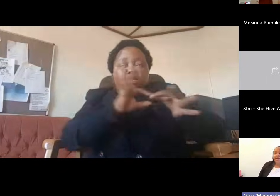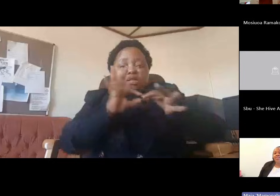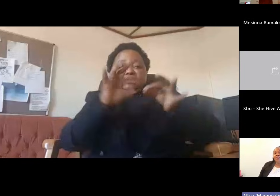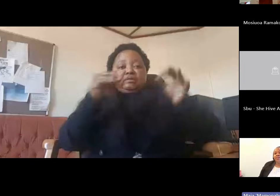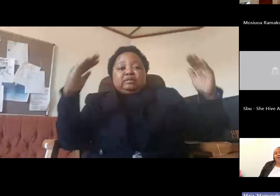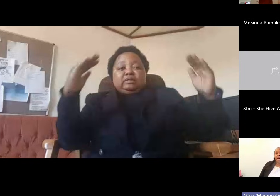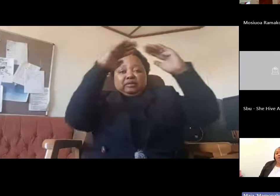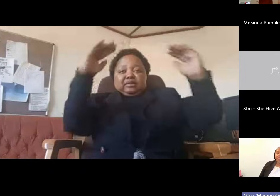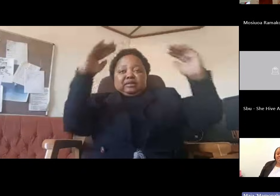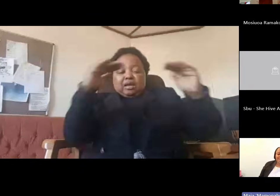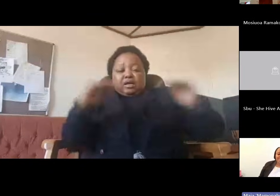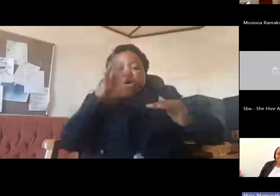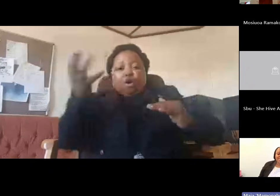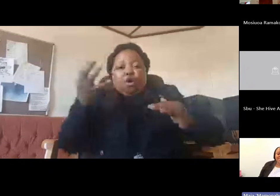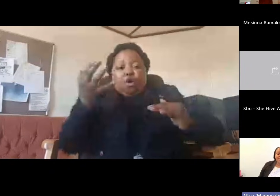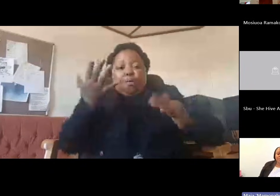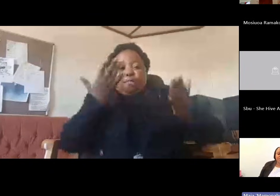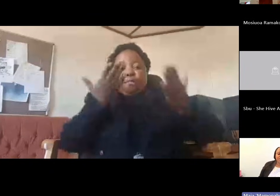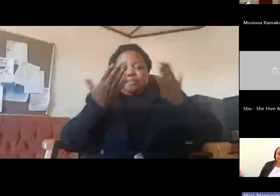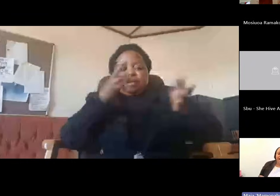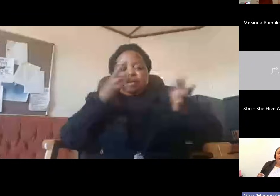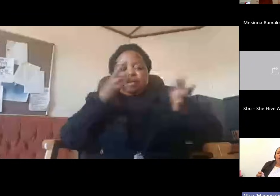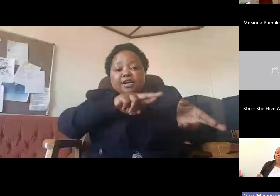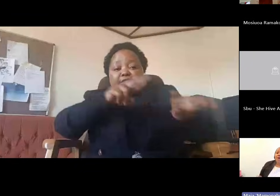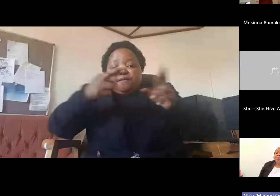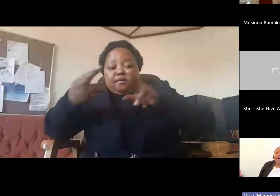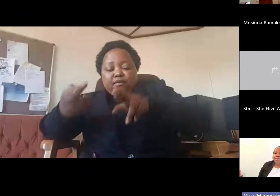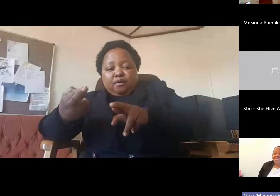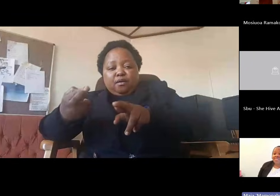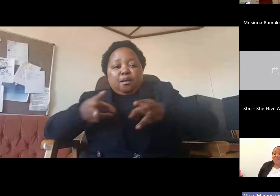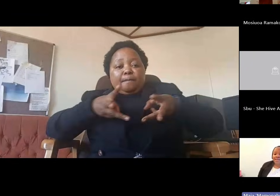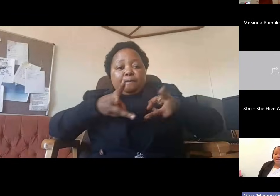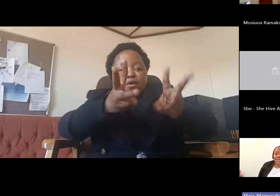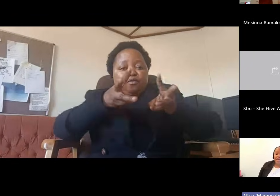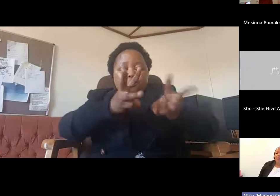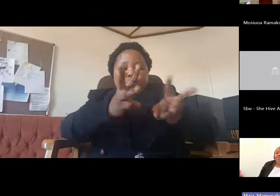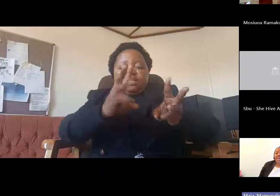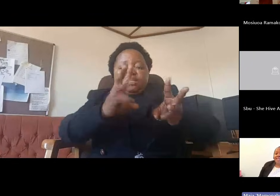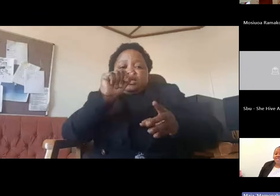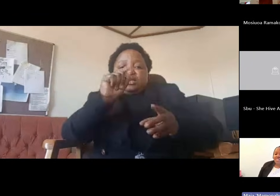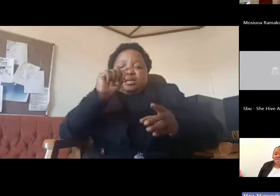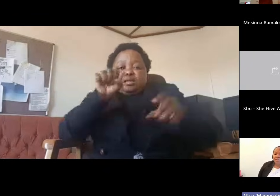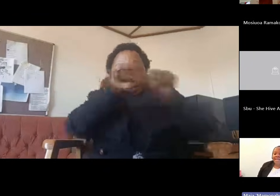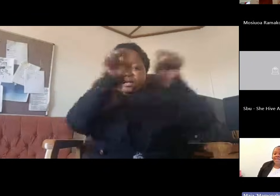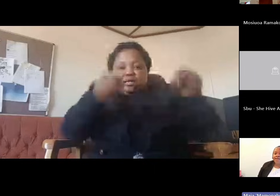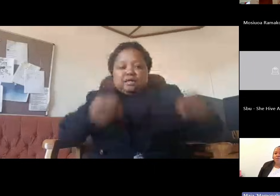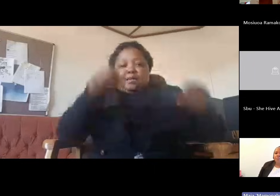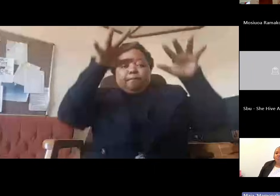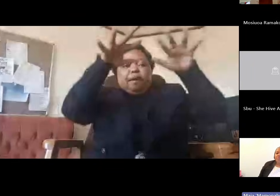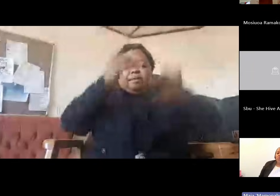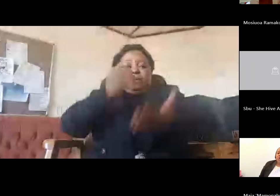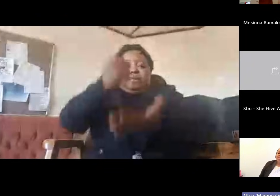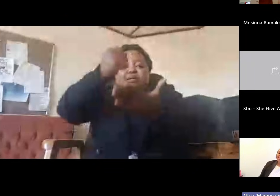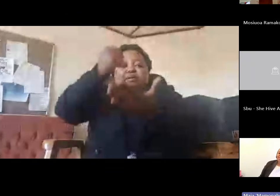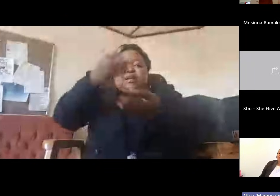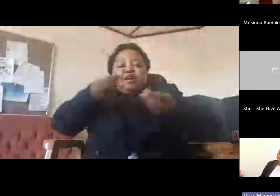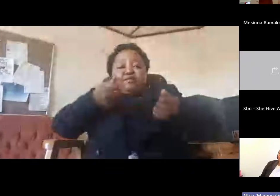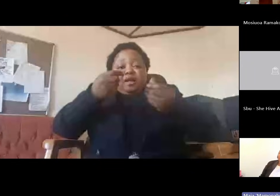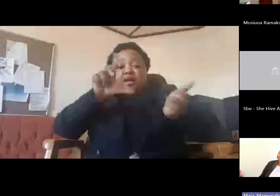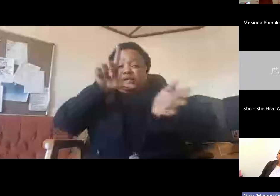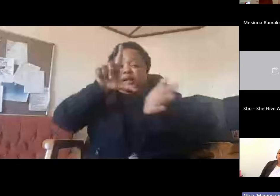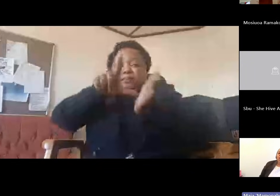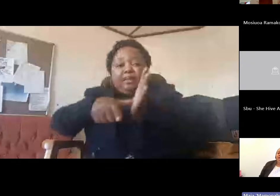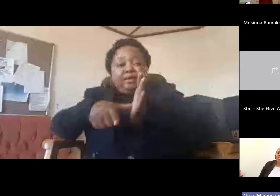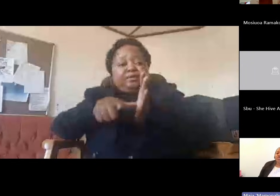referral pathways, our data systems, our public budgeting, our financial planning, whether it